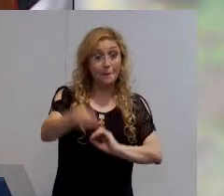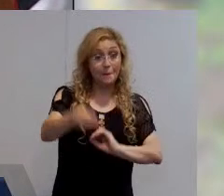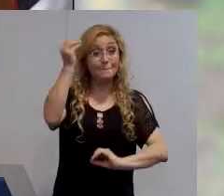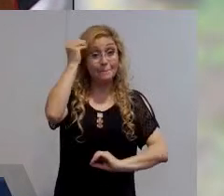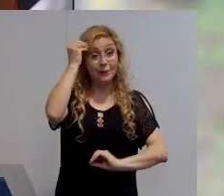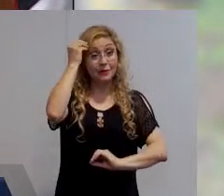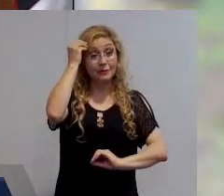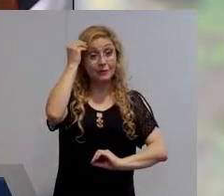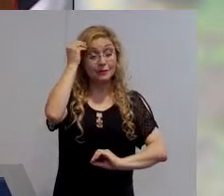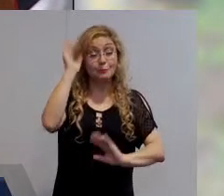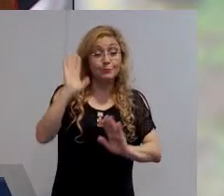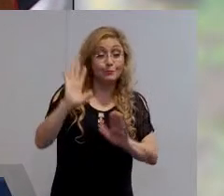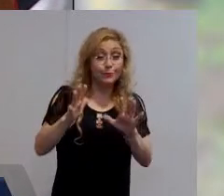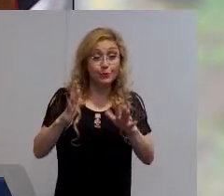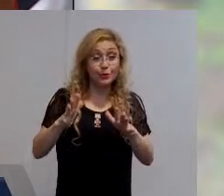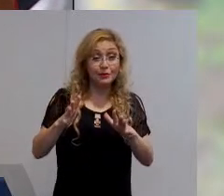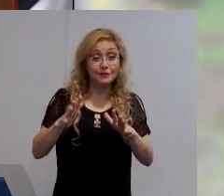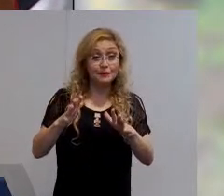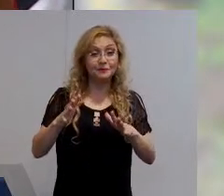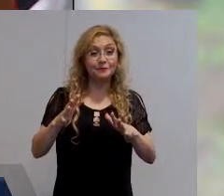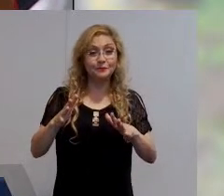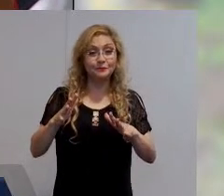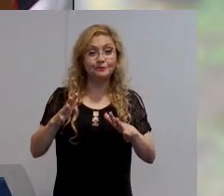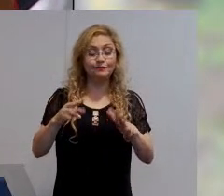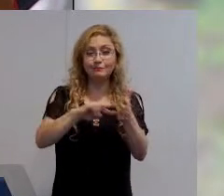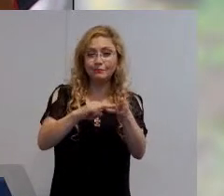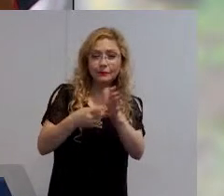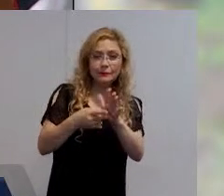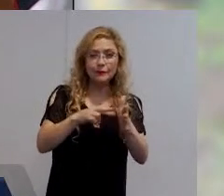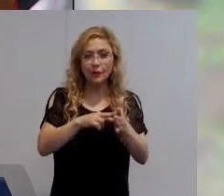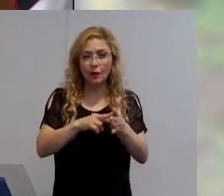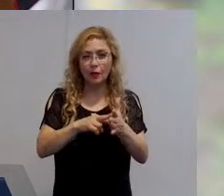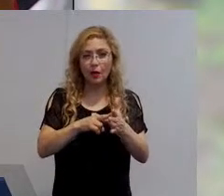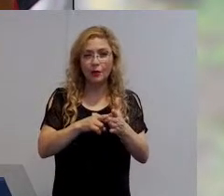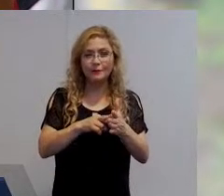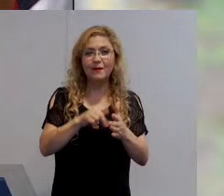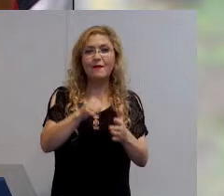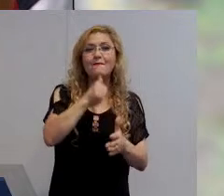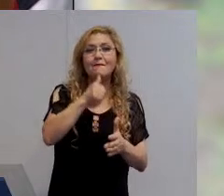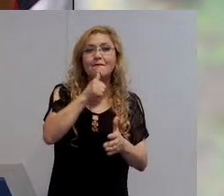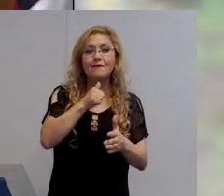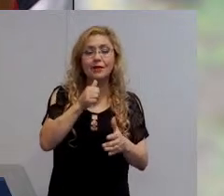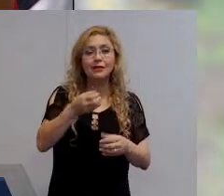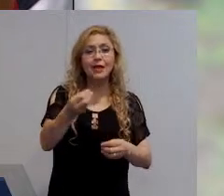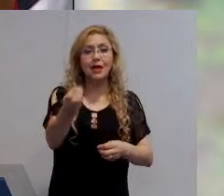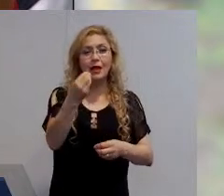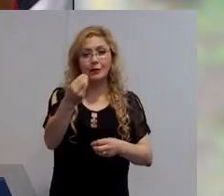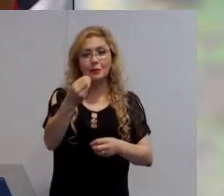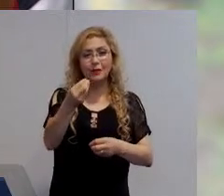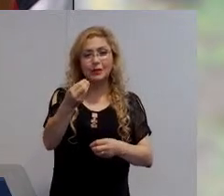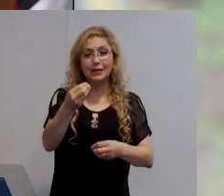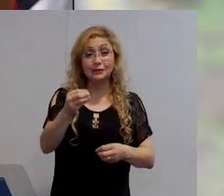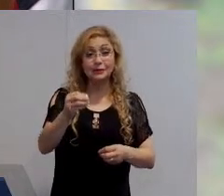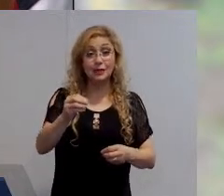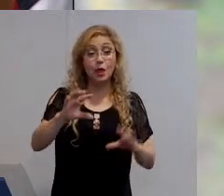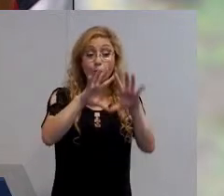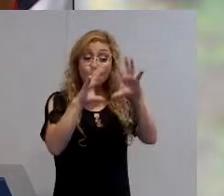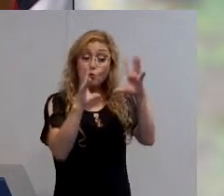the pandemic. It was considered that approximately on a count of food insecurity in